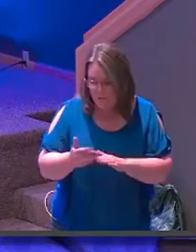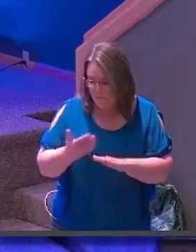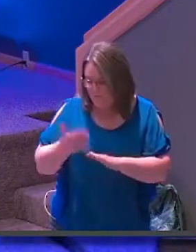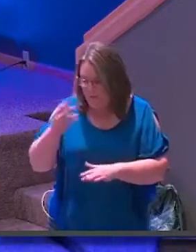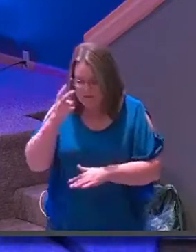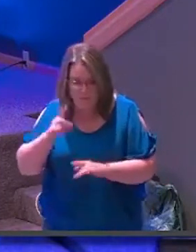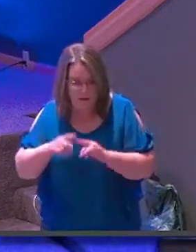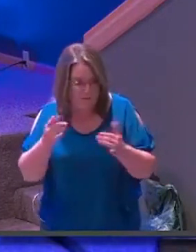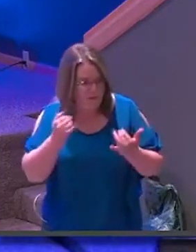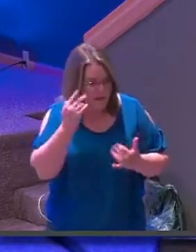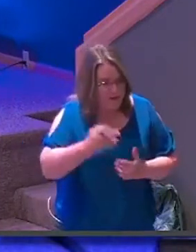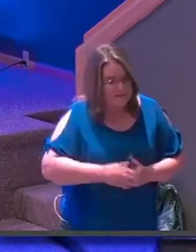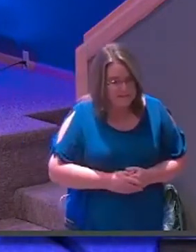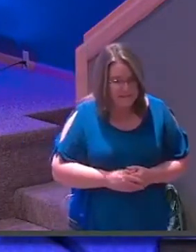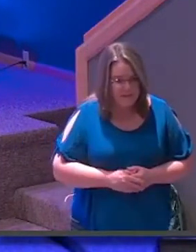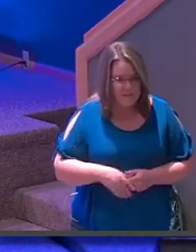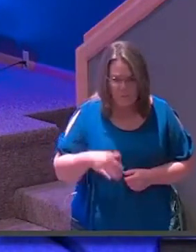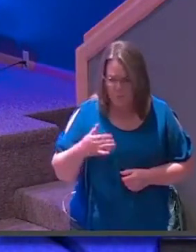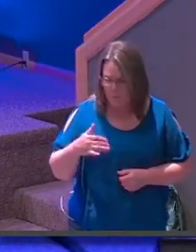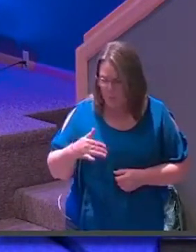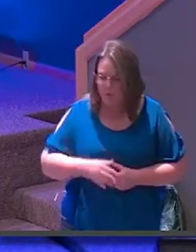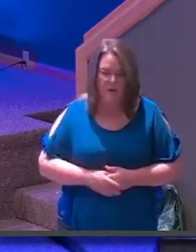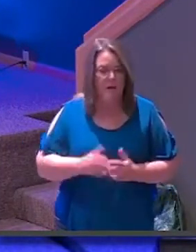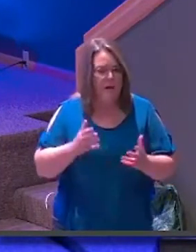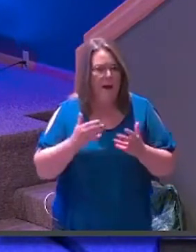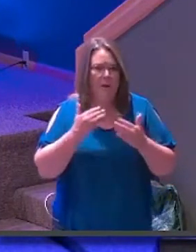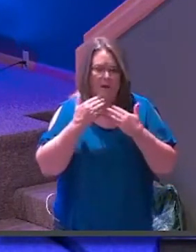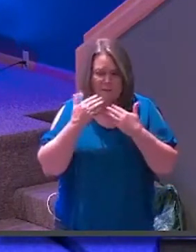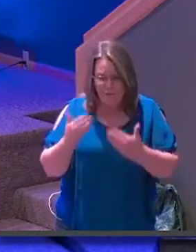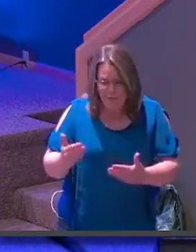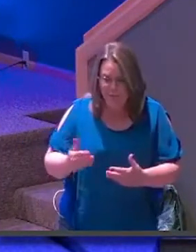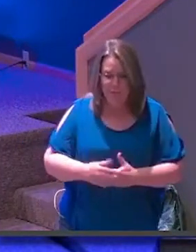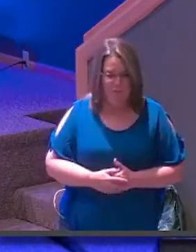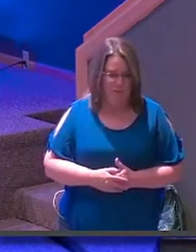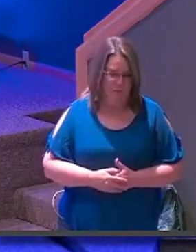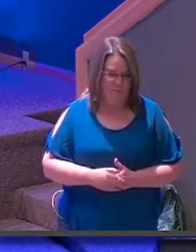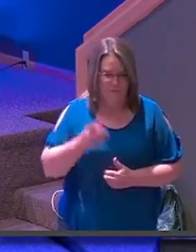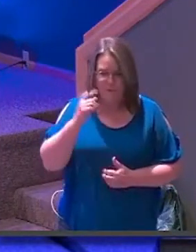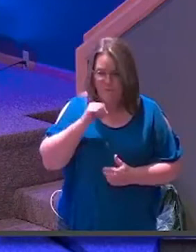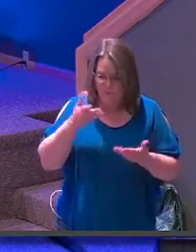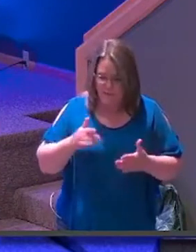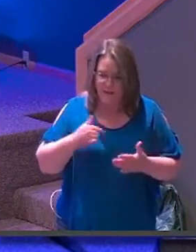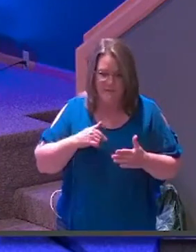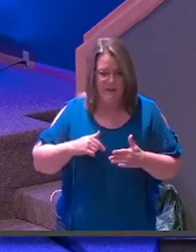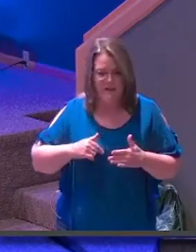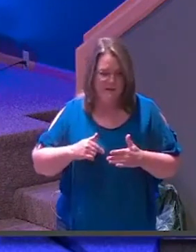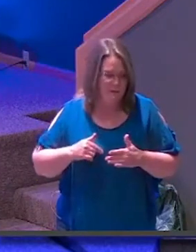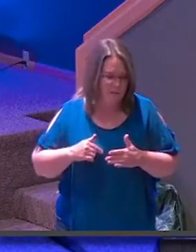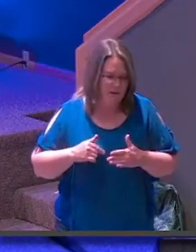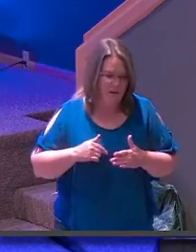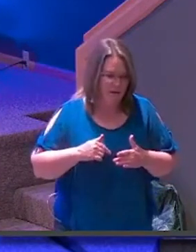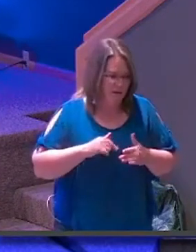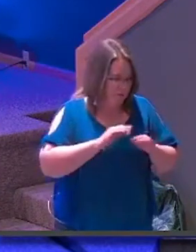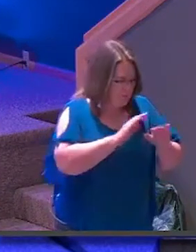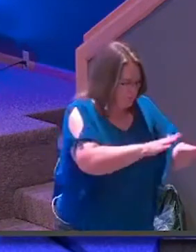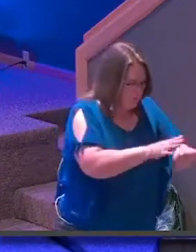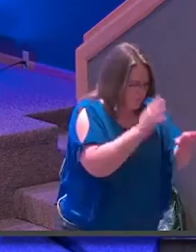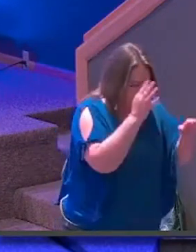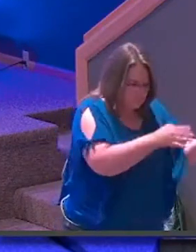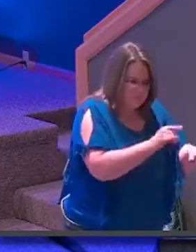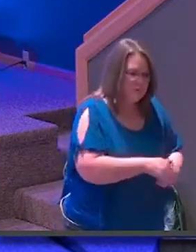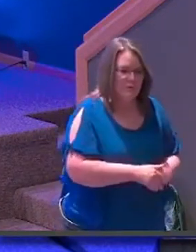Oh, I want to thank you for not letting me run you off, not letting me discourage you. You